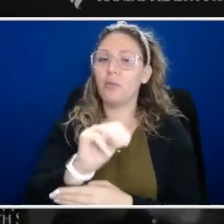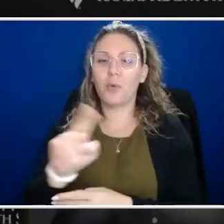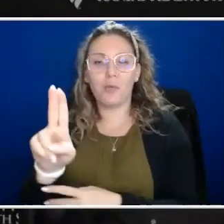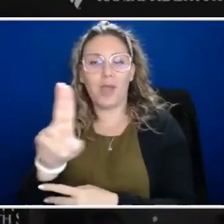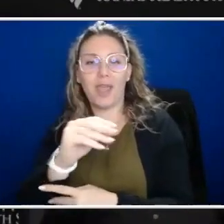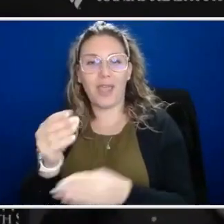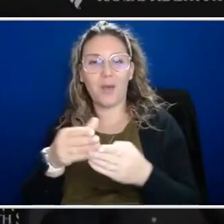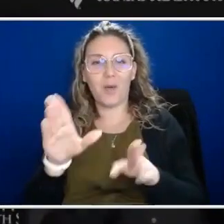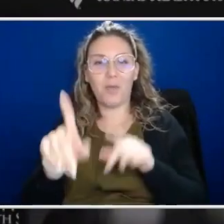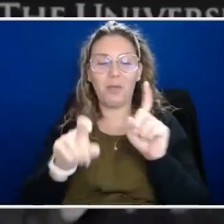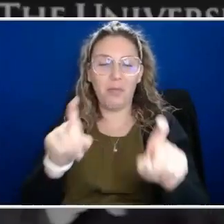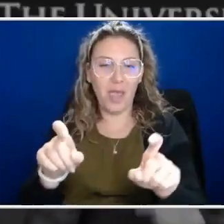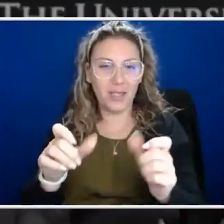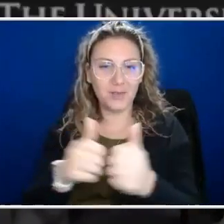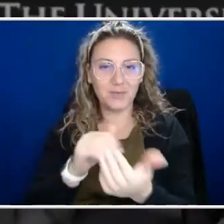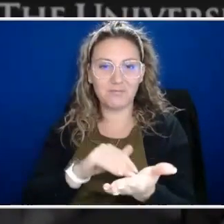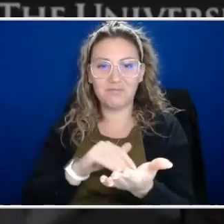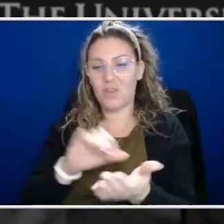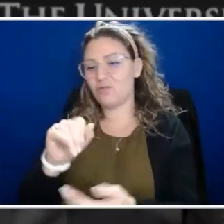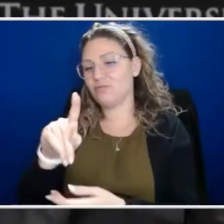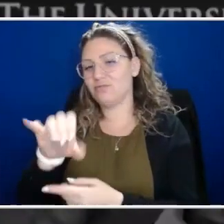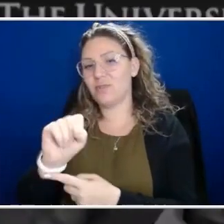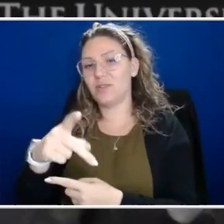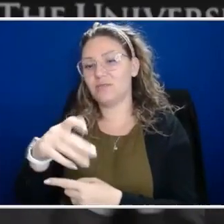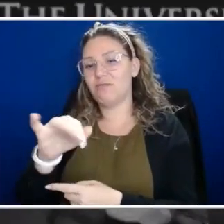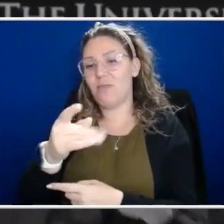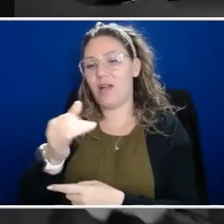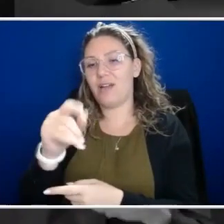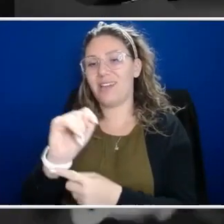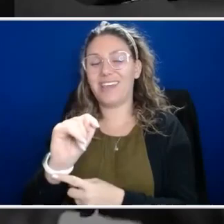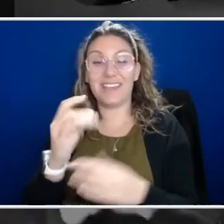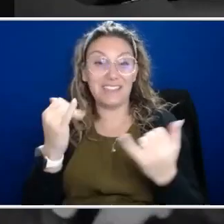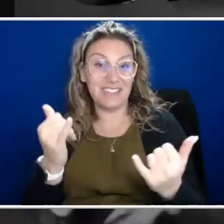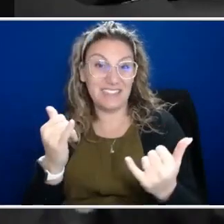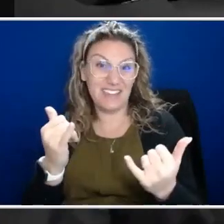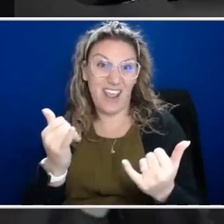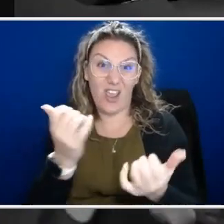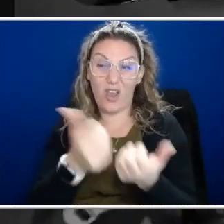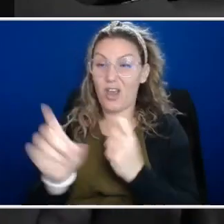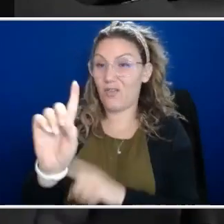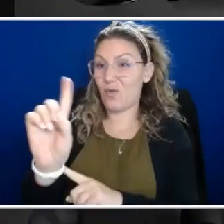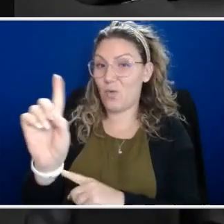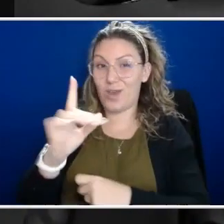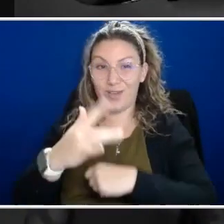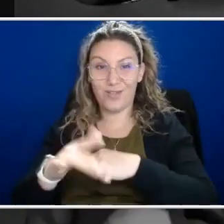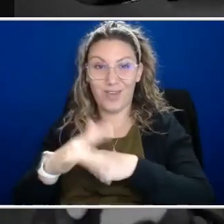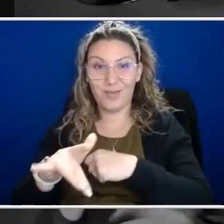Mics with Dr. Stites podcast. Now, everywhere podcasts are available.